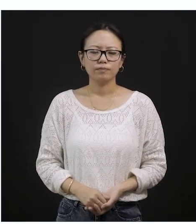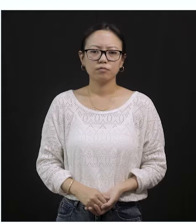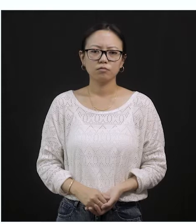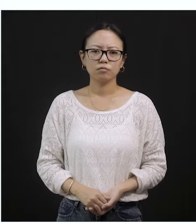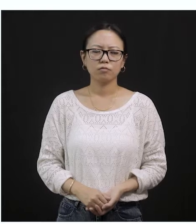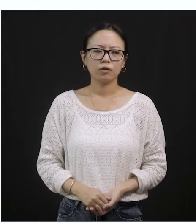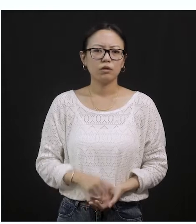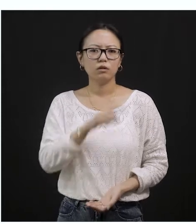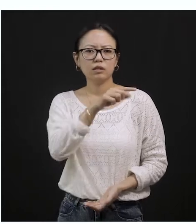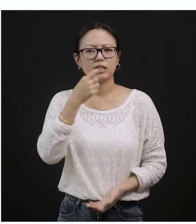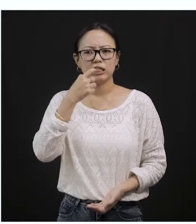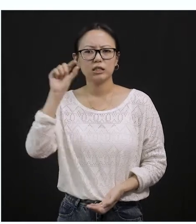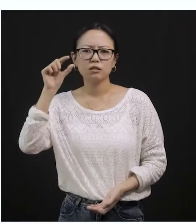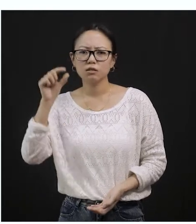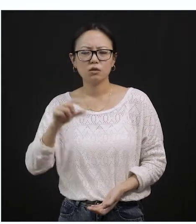Now,